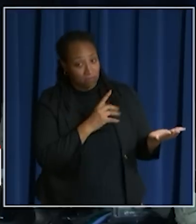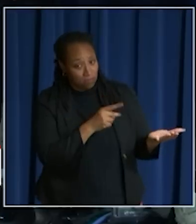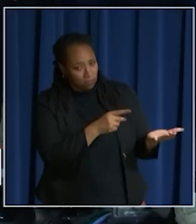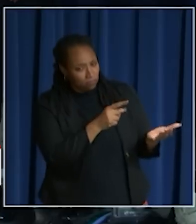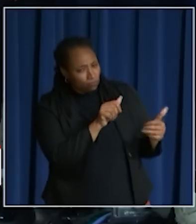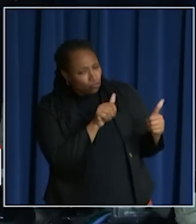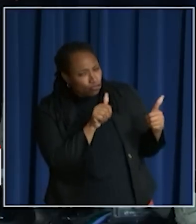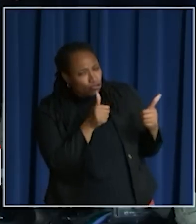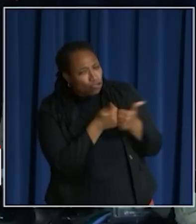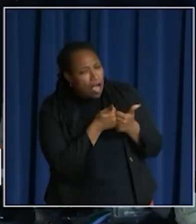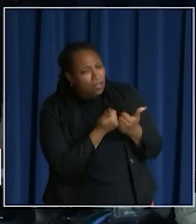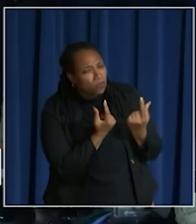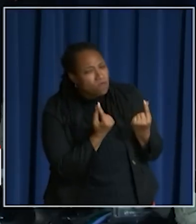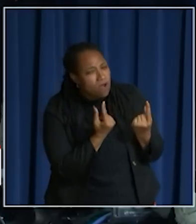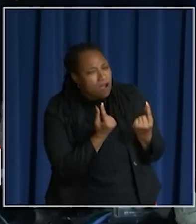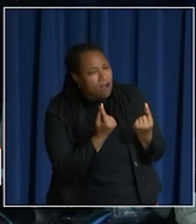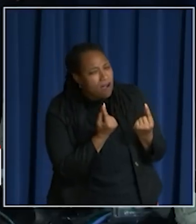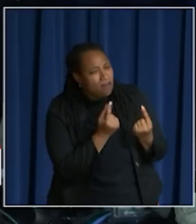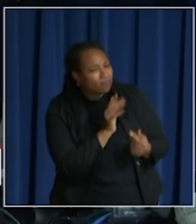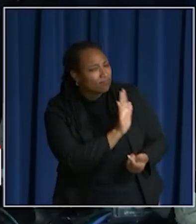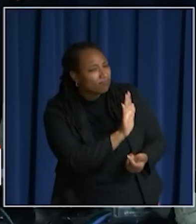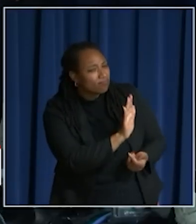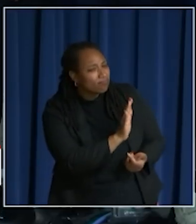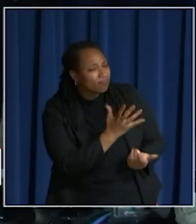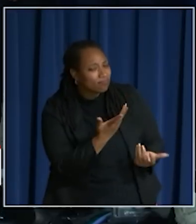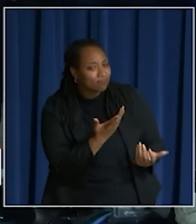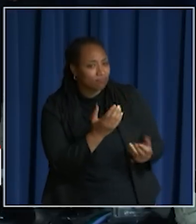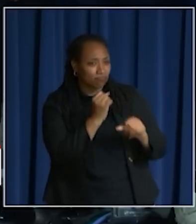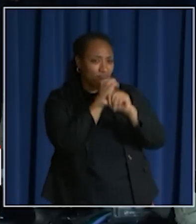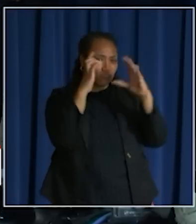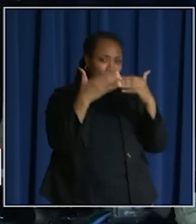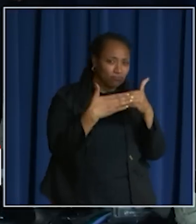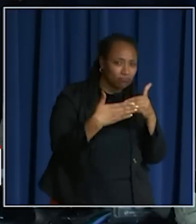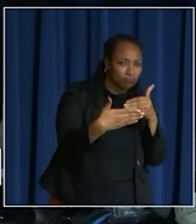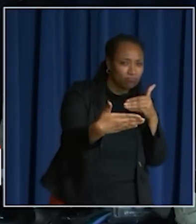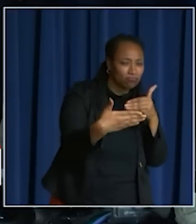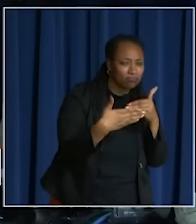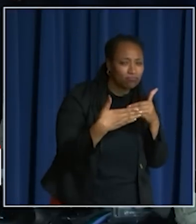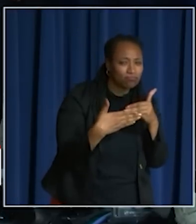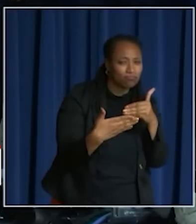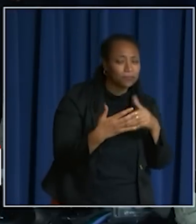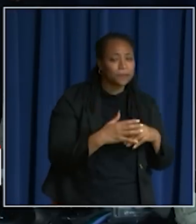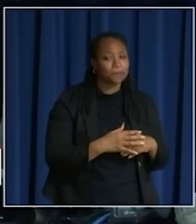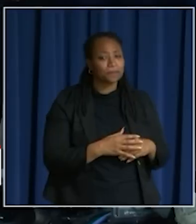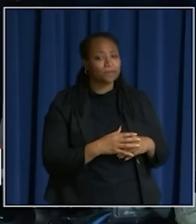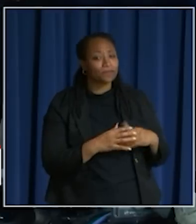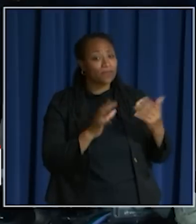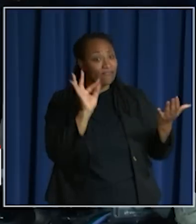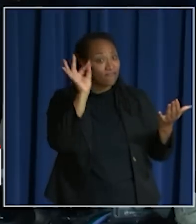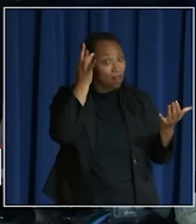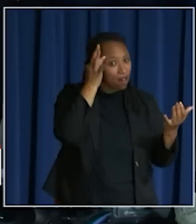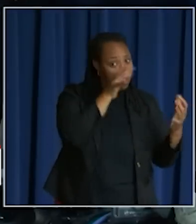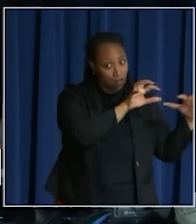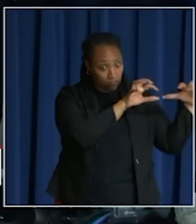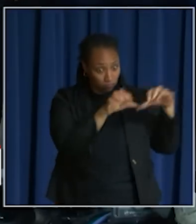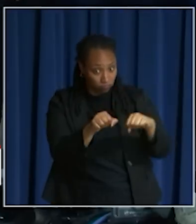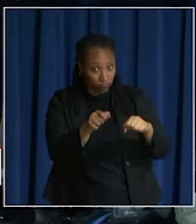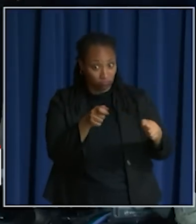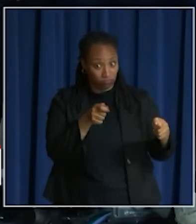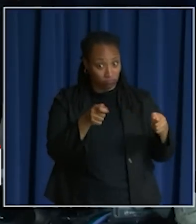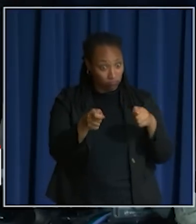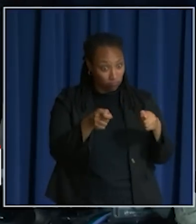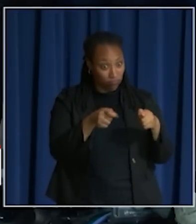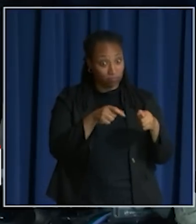Police working with federal officials? And are you concerned that any federal official overseeing the DC Police Department is not going to know the